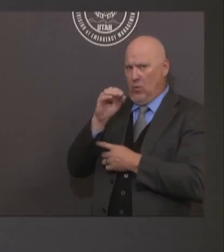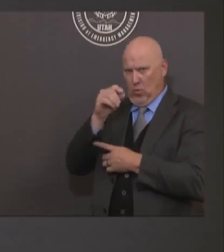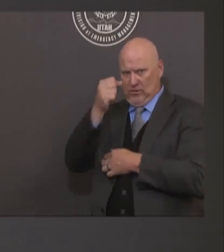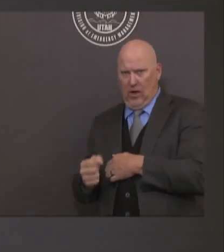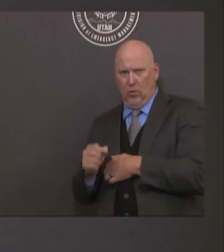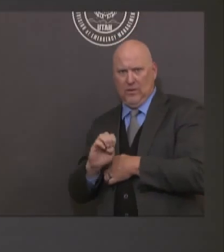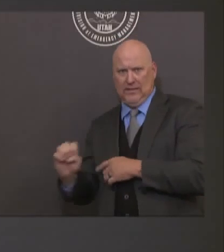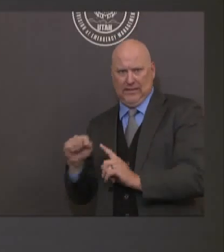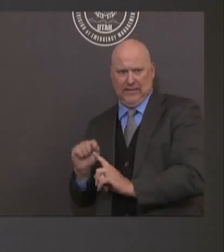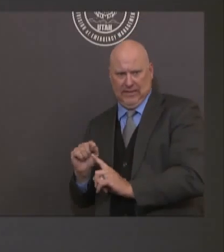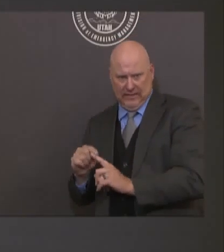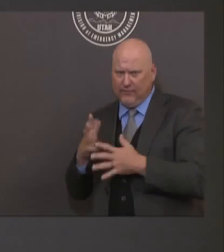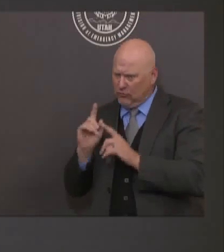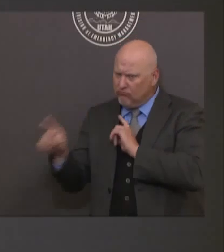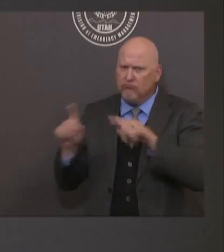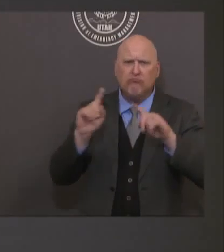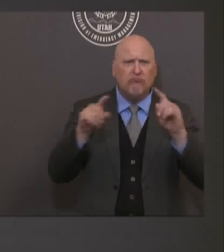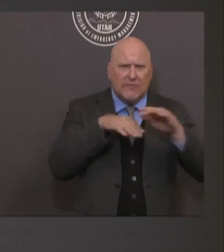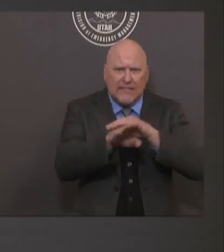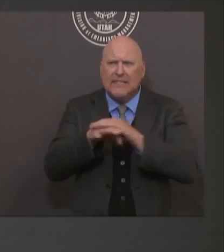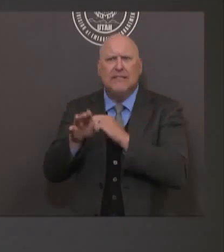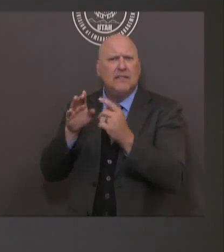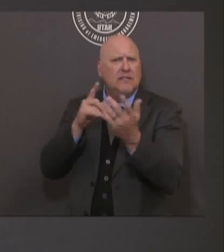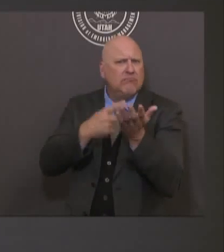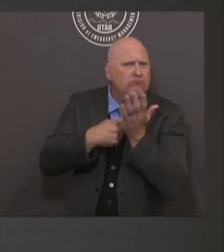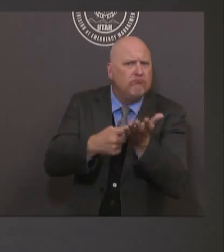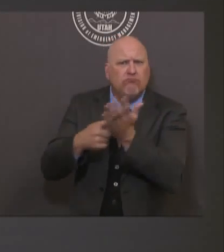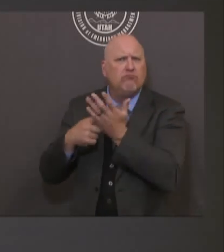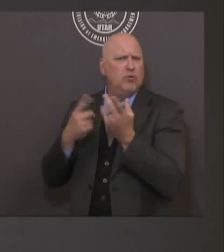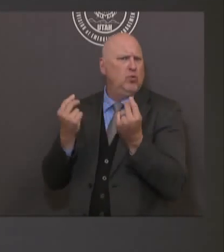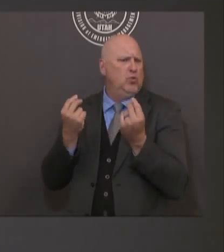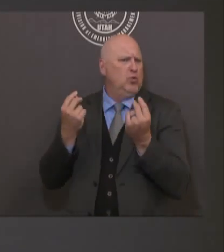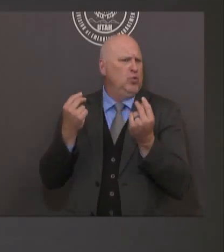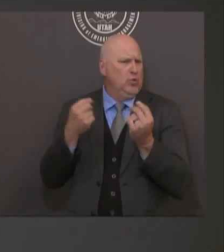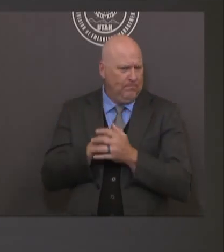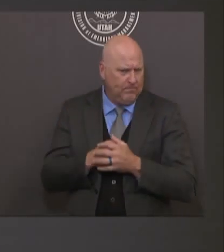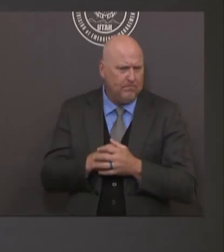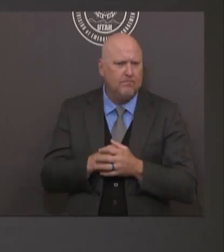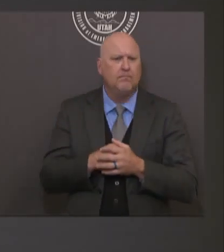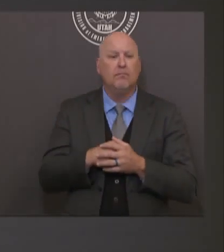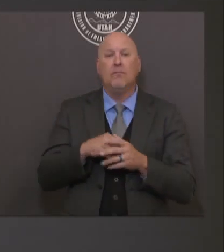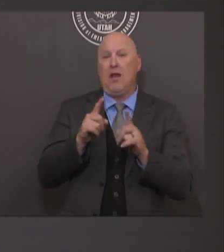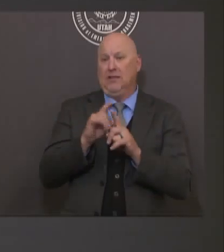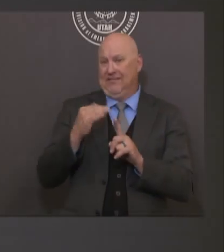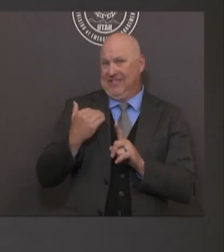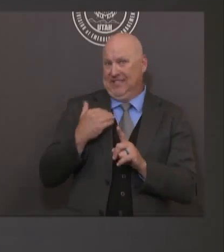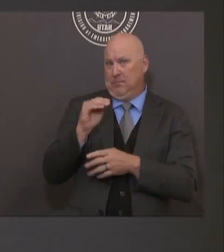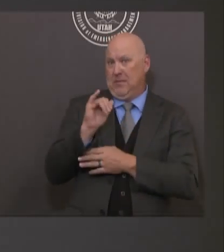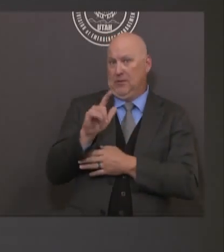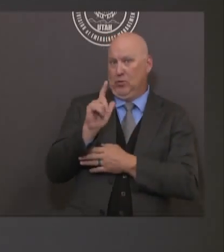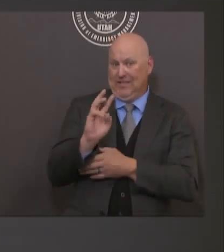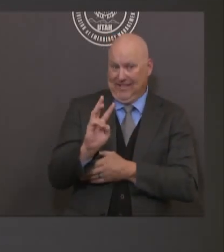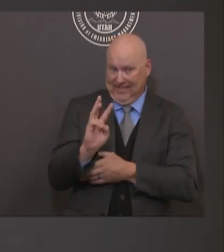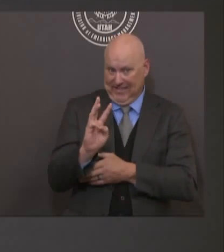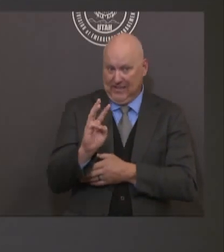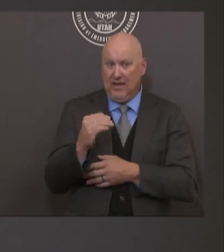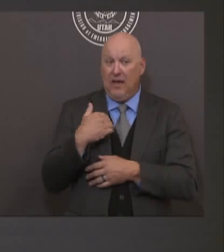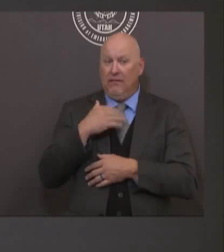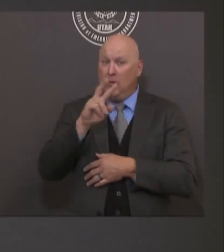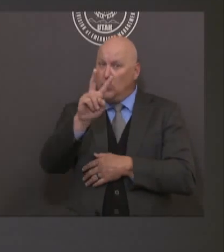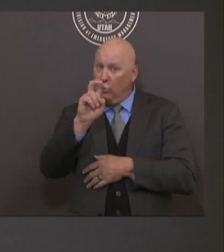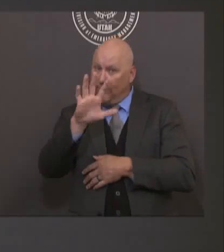May 26, there are 251 positive cases in the Utah portion of the Navajo Reservation and 4 reported